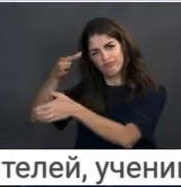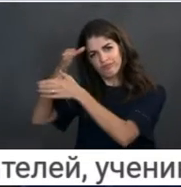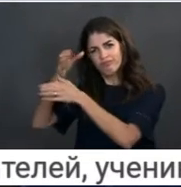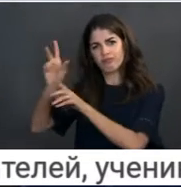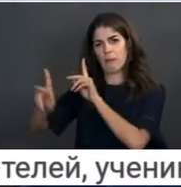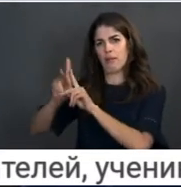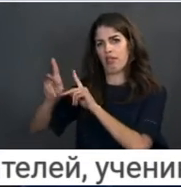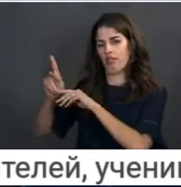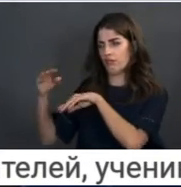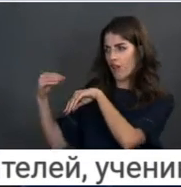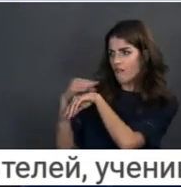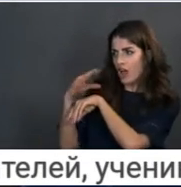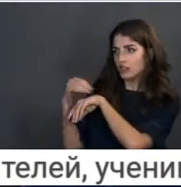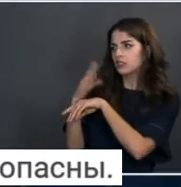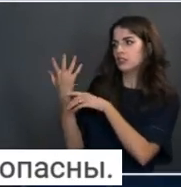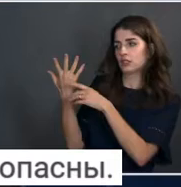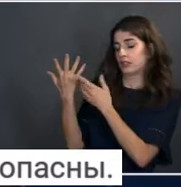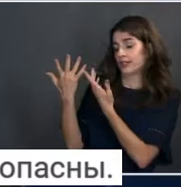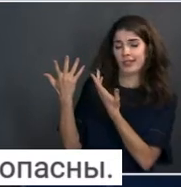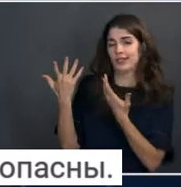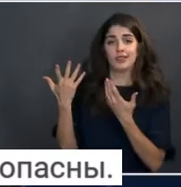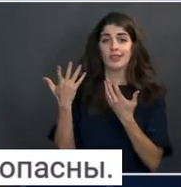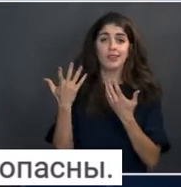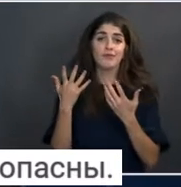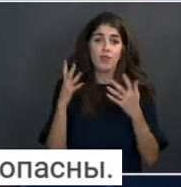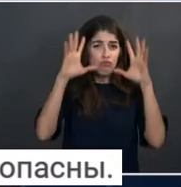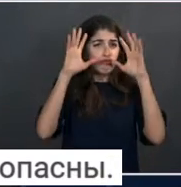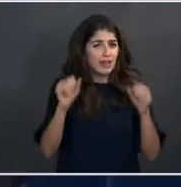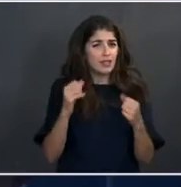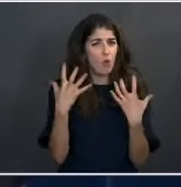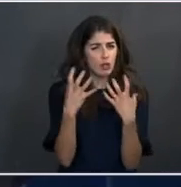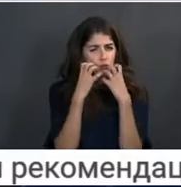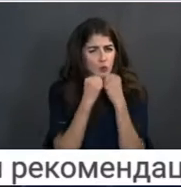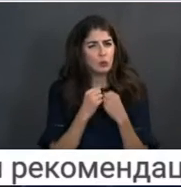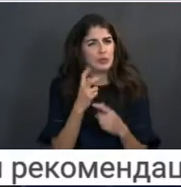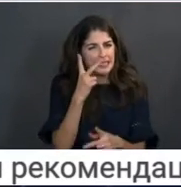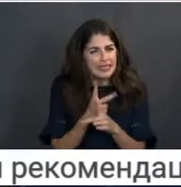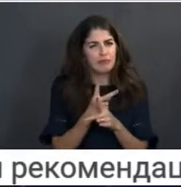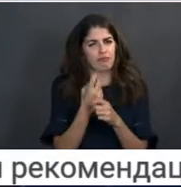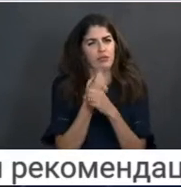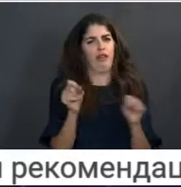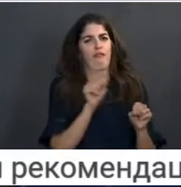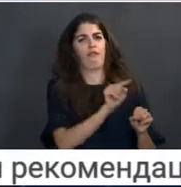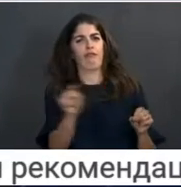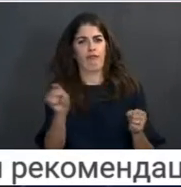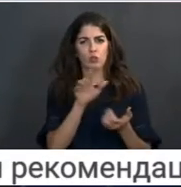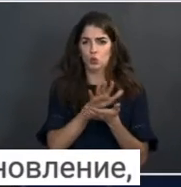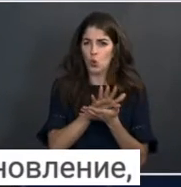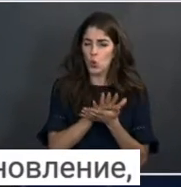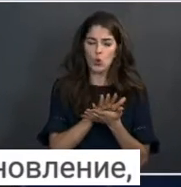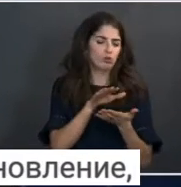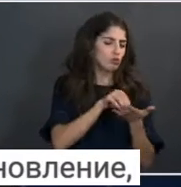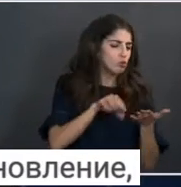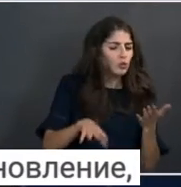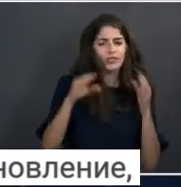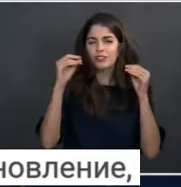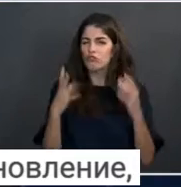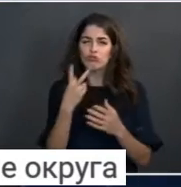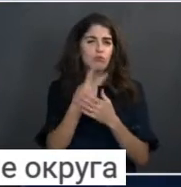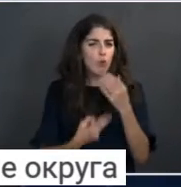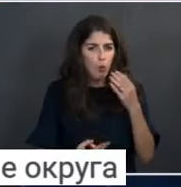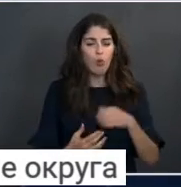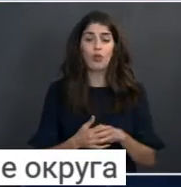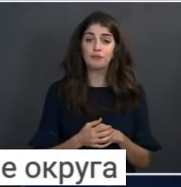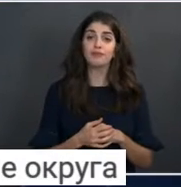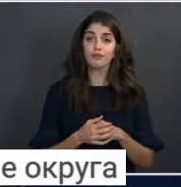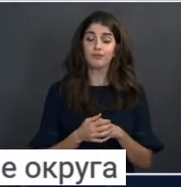keep teachers, students, and our school districts safe. But a key part of this is the guidelines, as we mentioned, the executive order